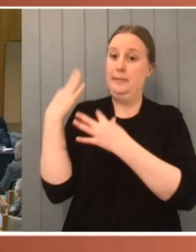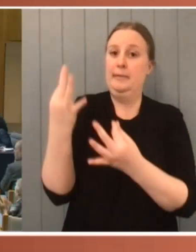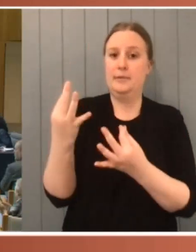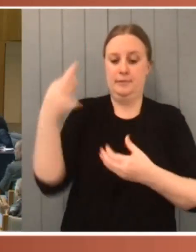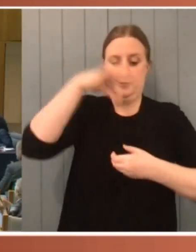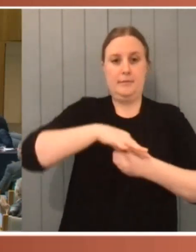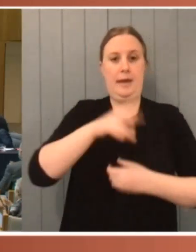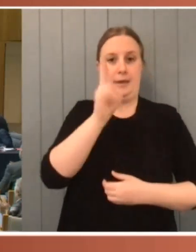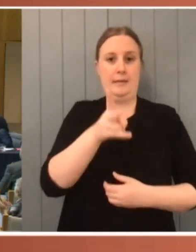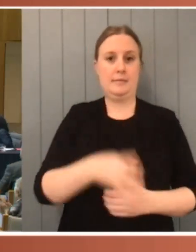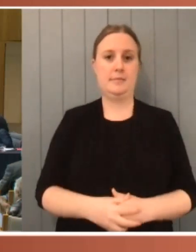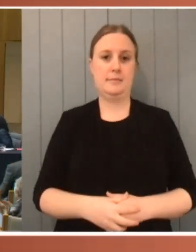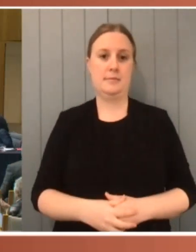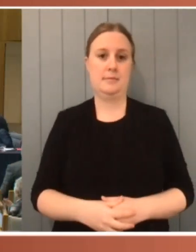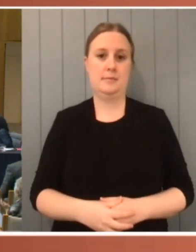And now I'll